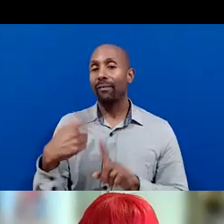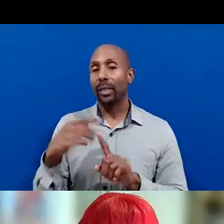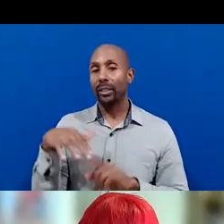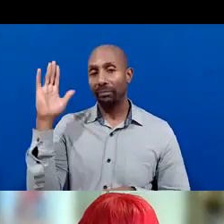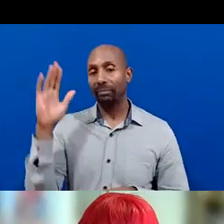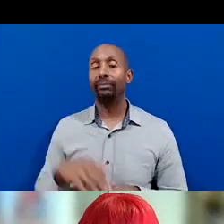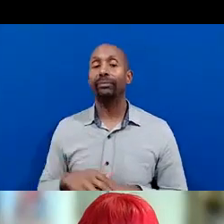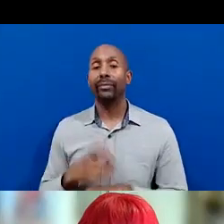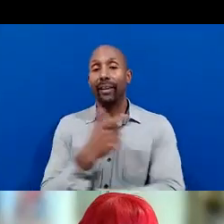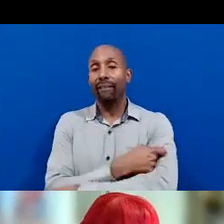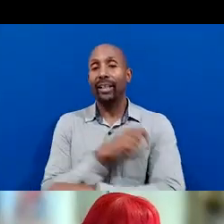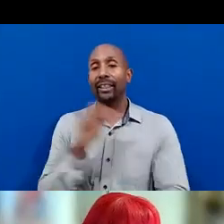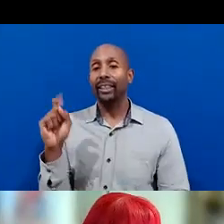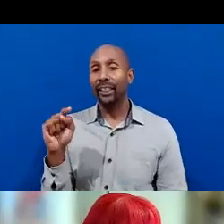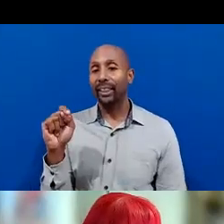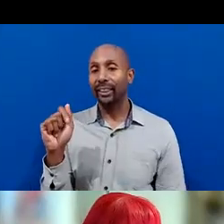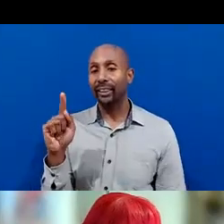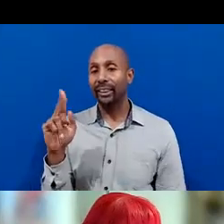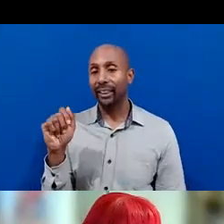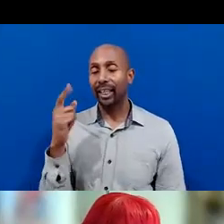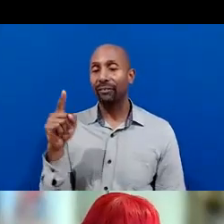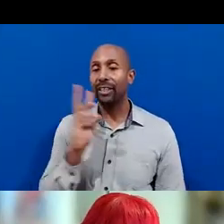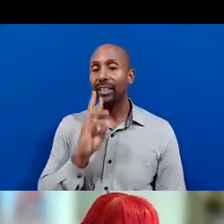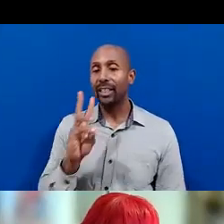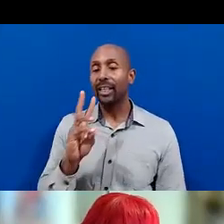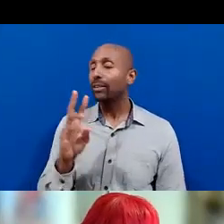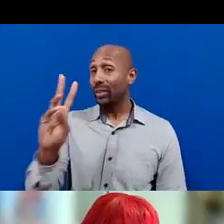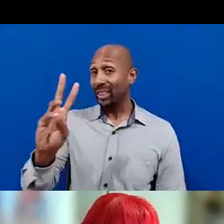in here, even though it is not COVID.